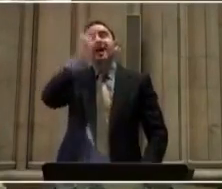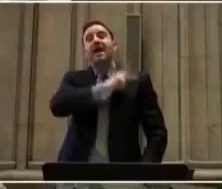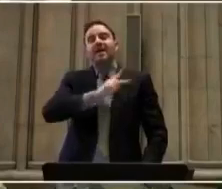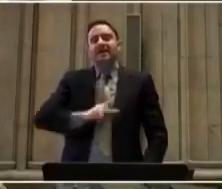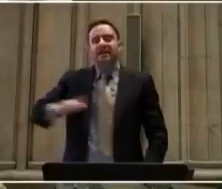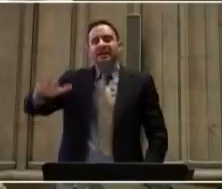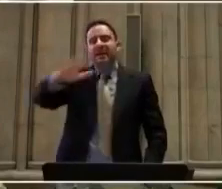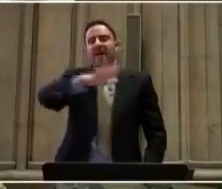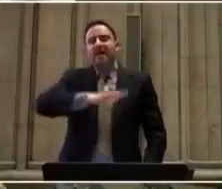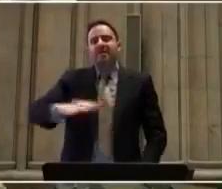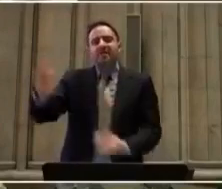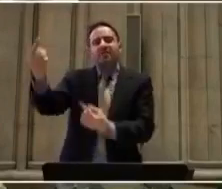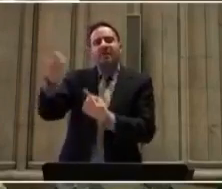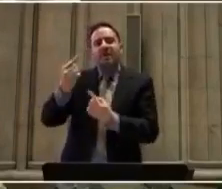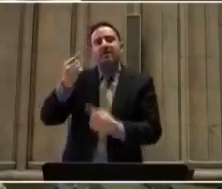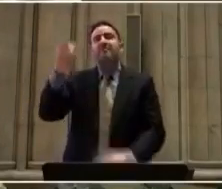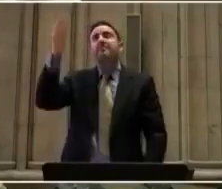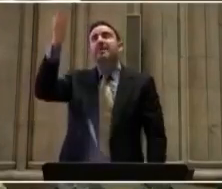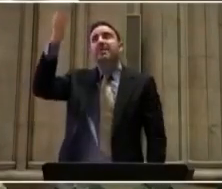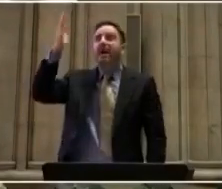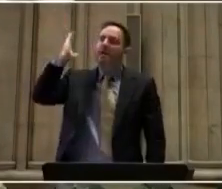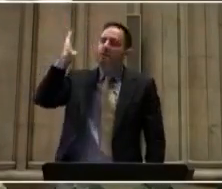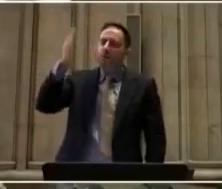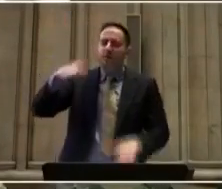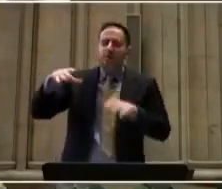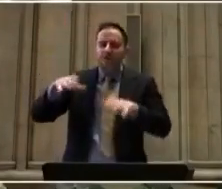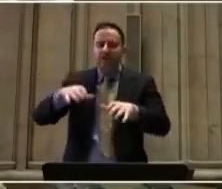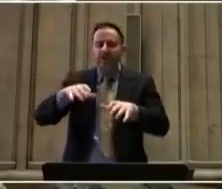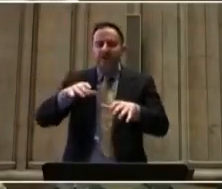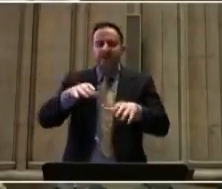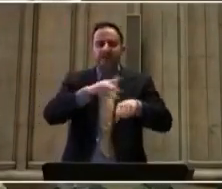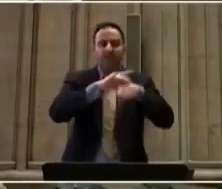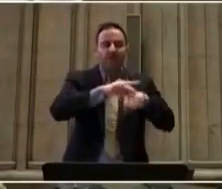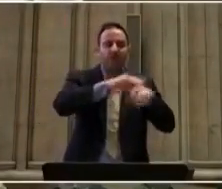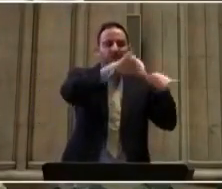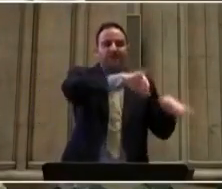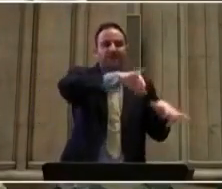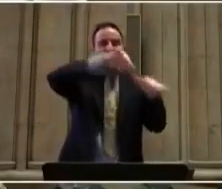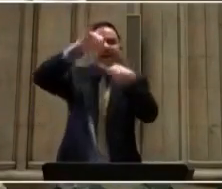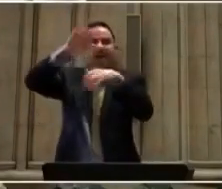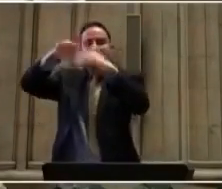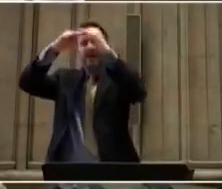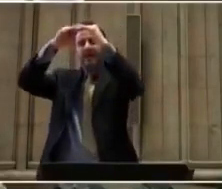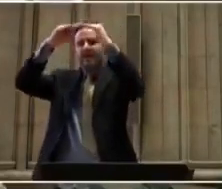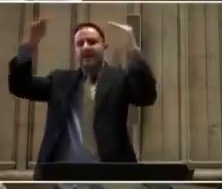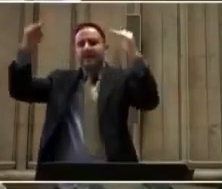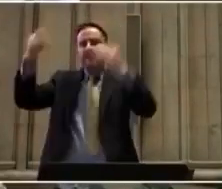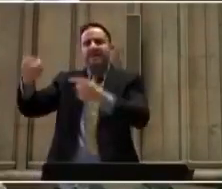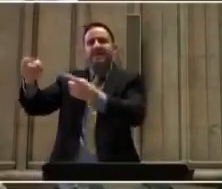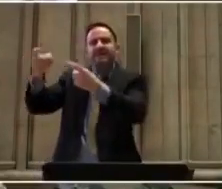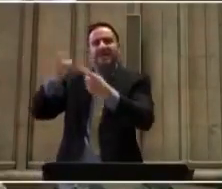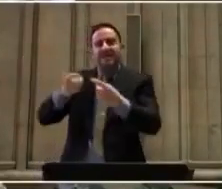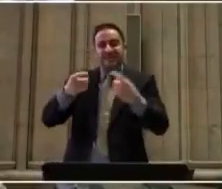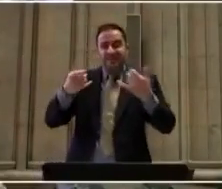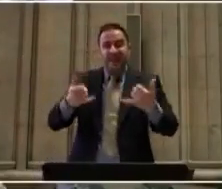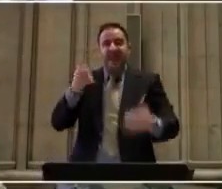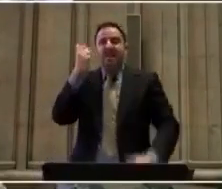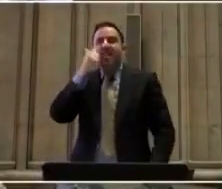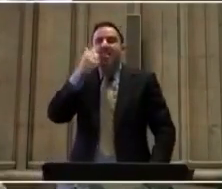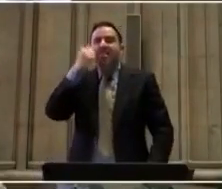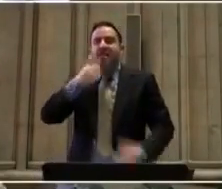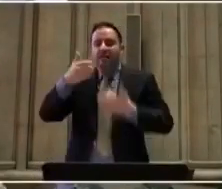come, thy will be done, on earth as it is in heaven. Give us this day our daily